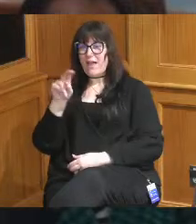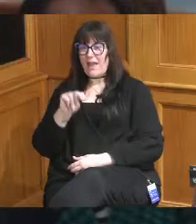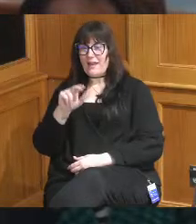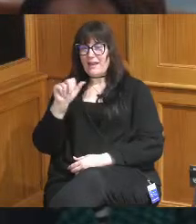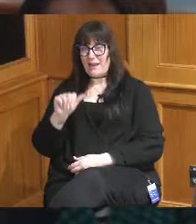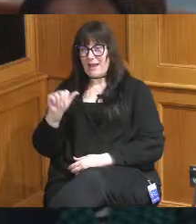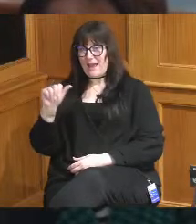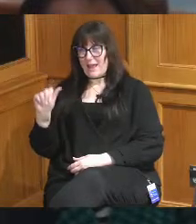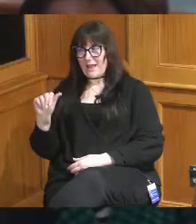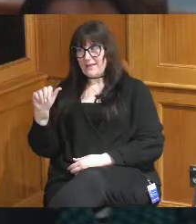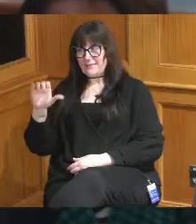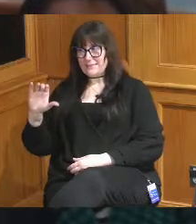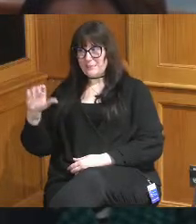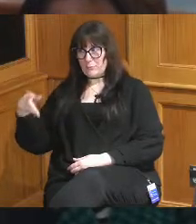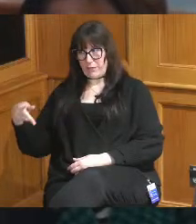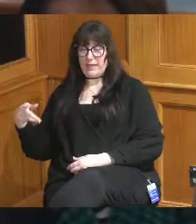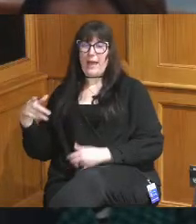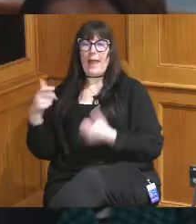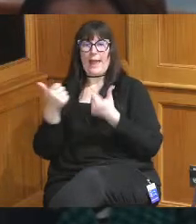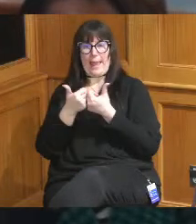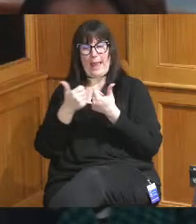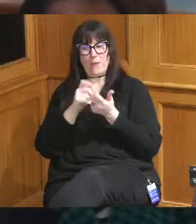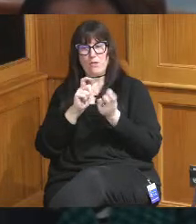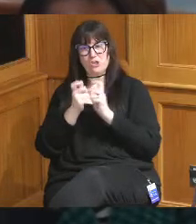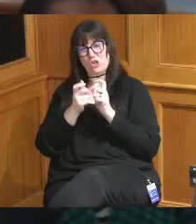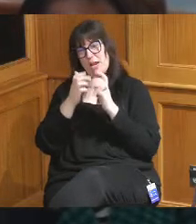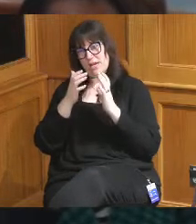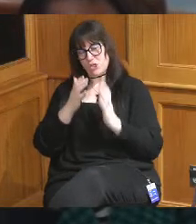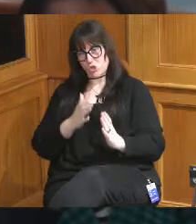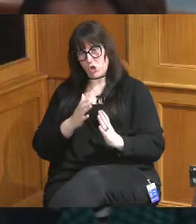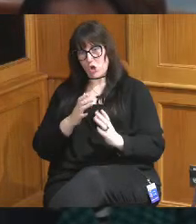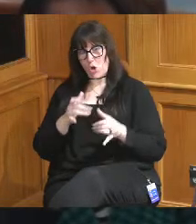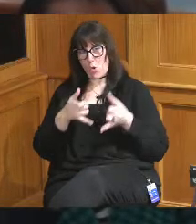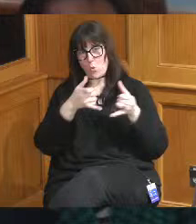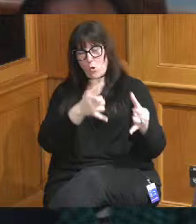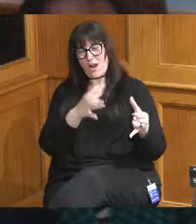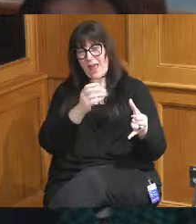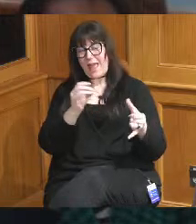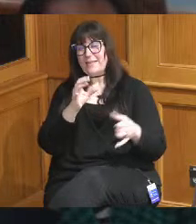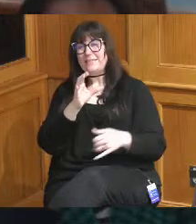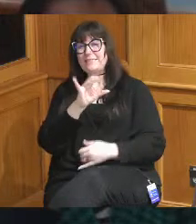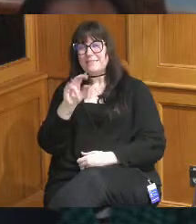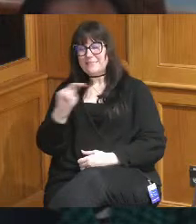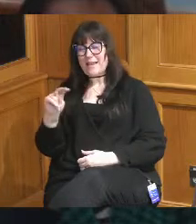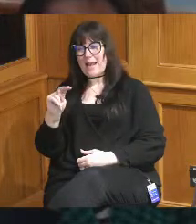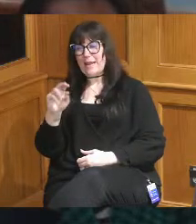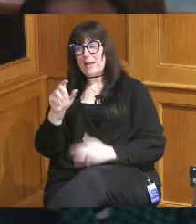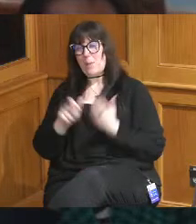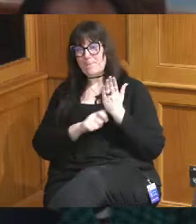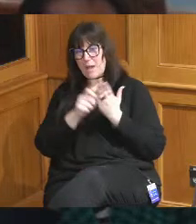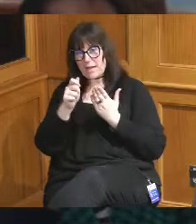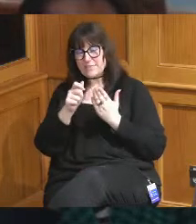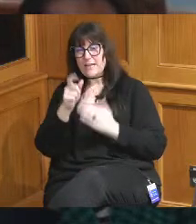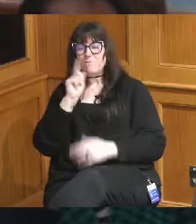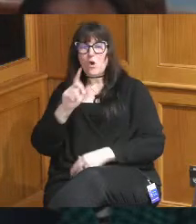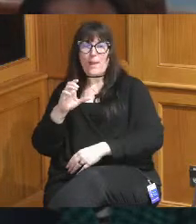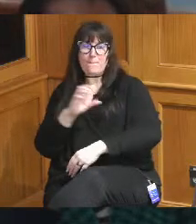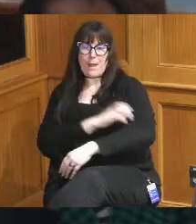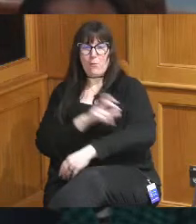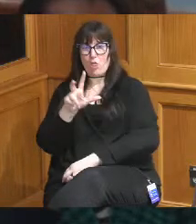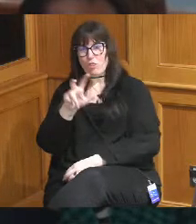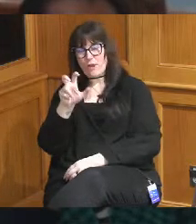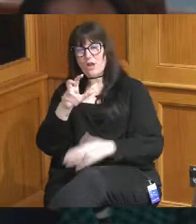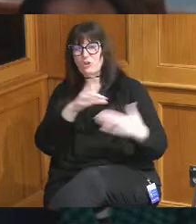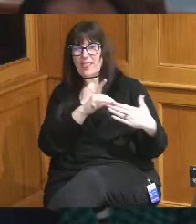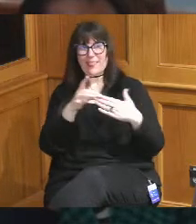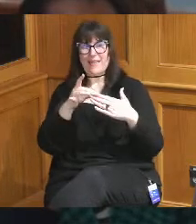NAACP's Game Changer Award, and has been recognized by Cincinnati Magazine as a Power 300 leader.